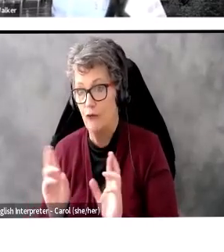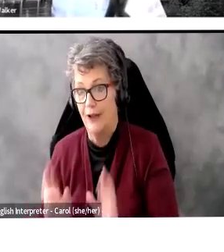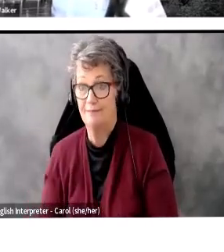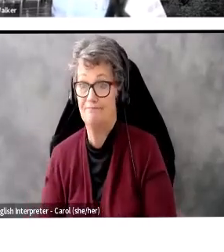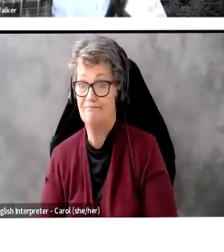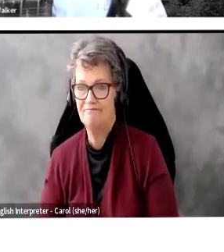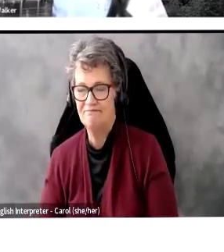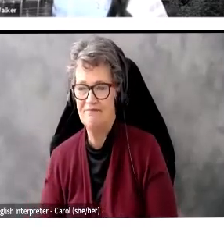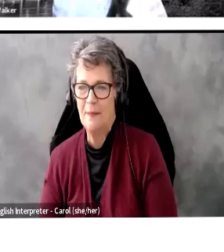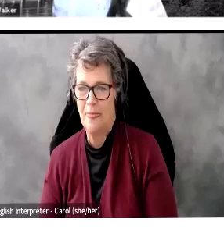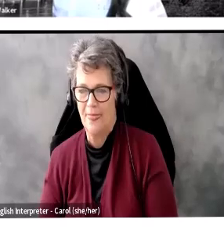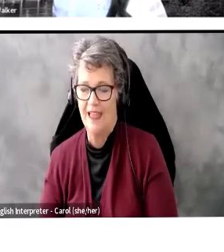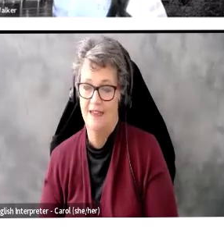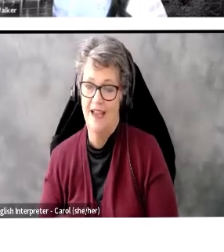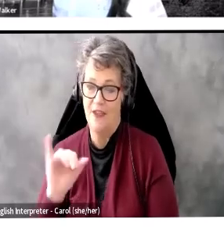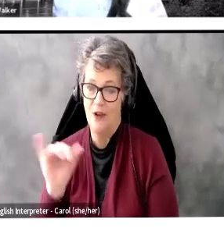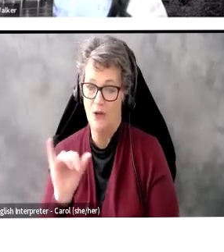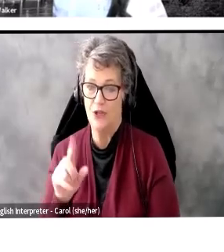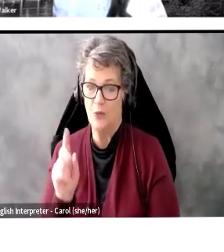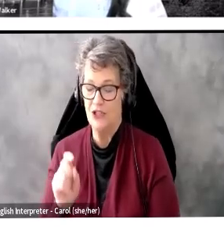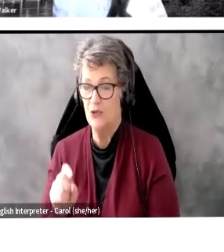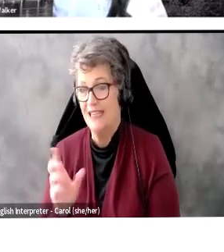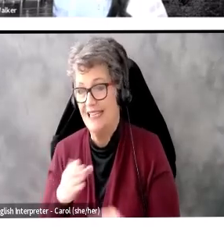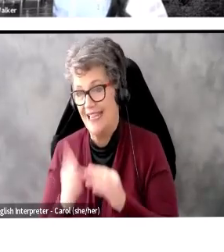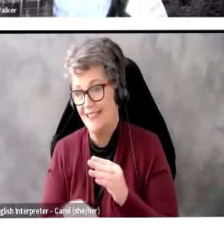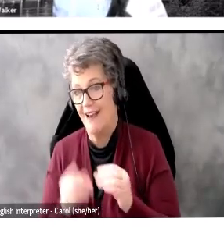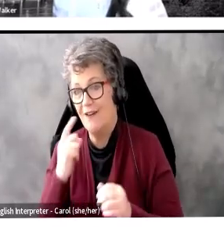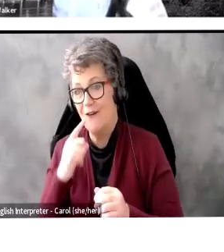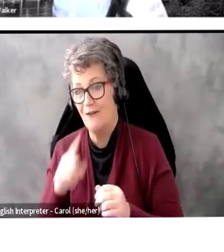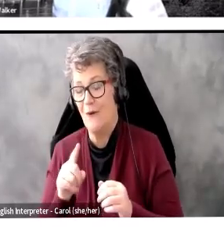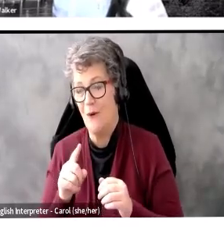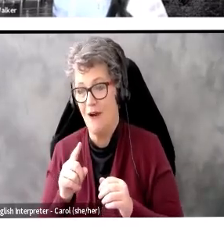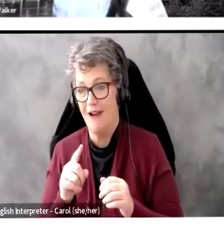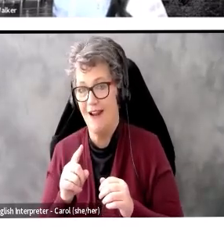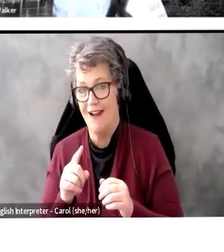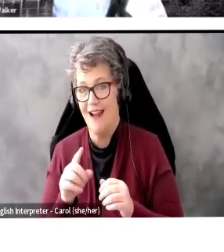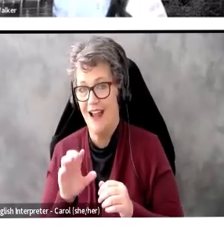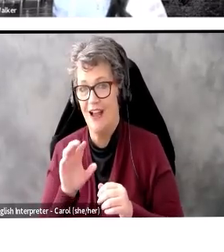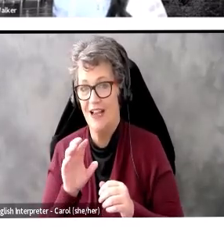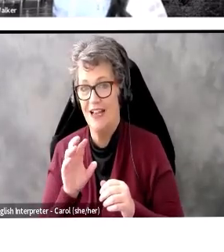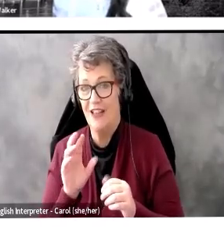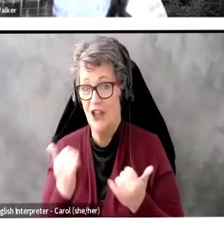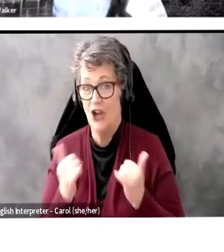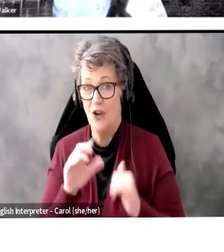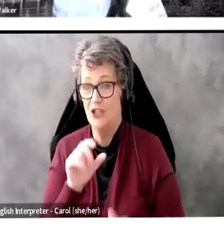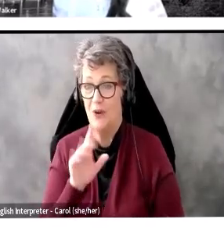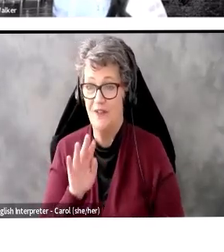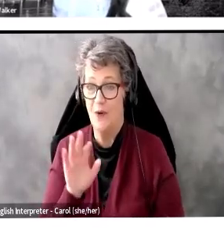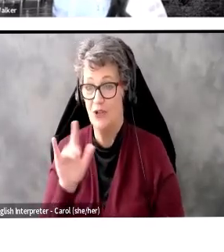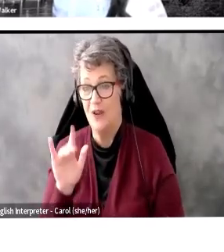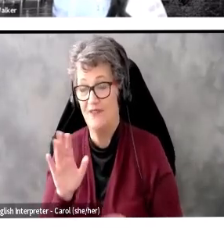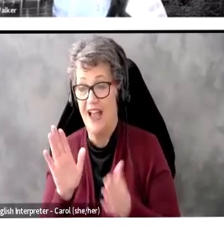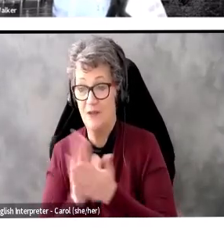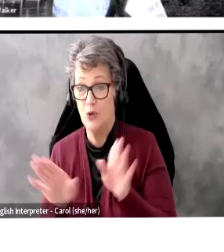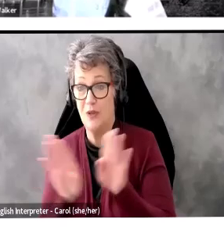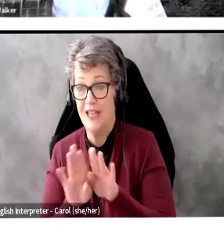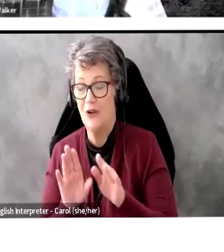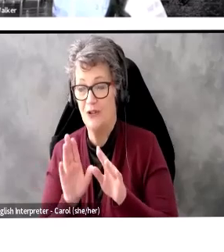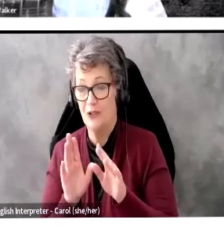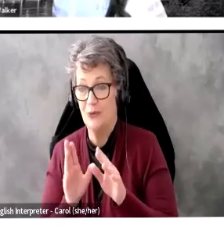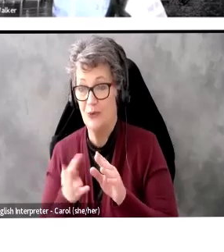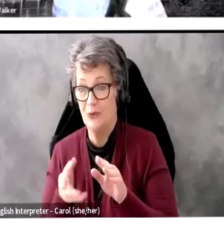rolling. And then also what you need to be able to get done for the current 24-25 school year to close out for